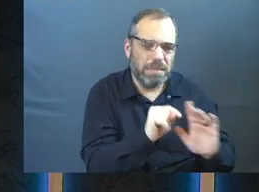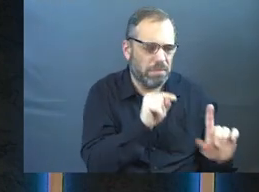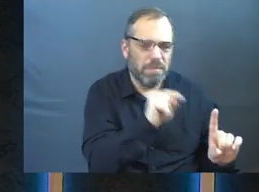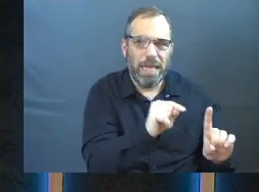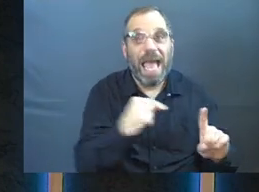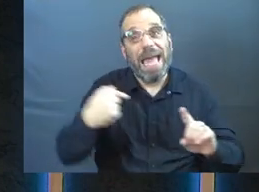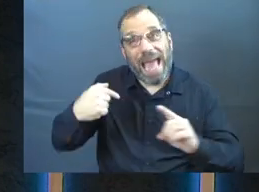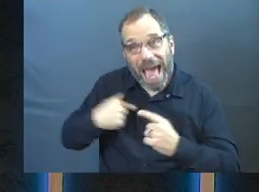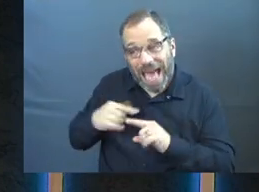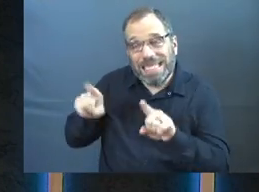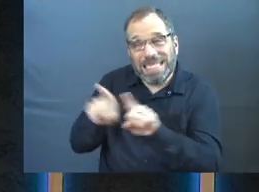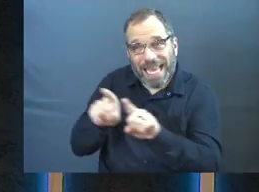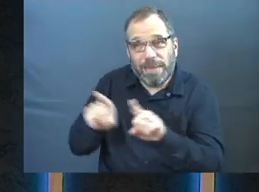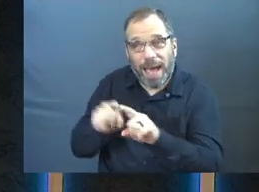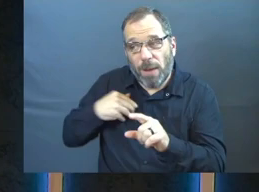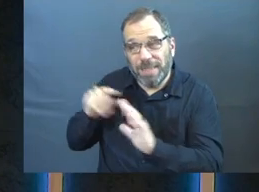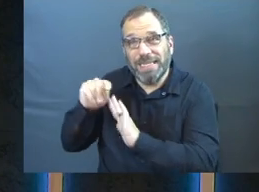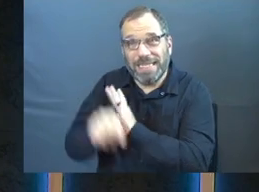And I was in a place.